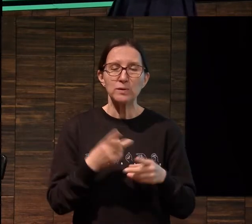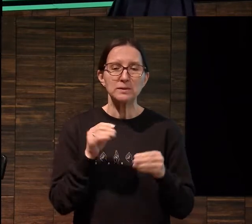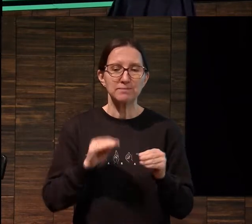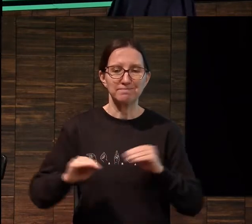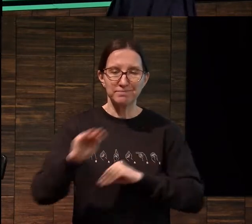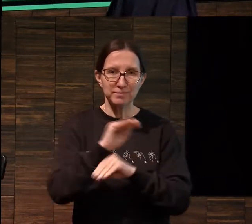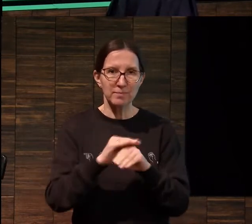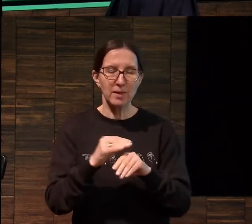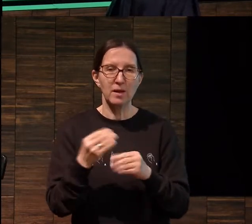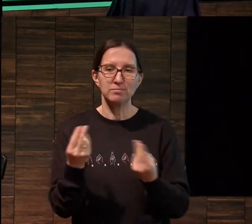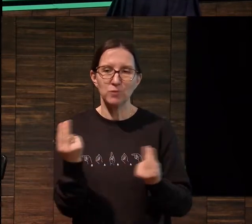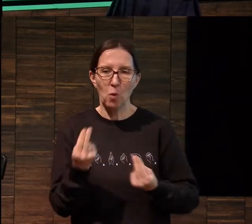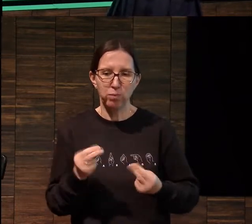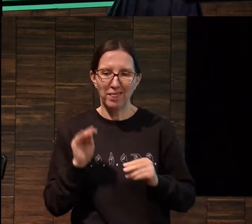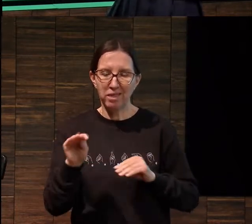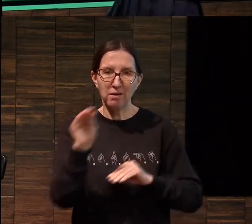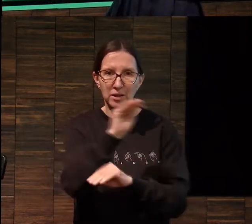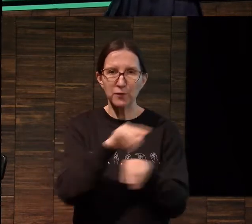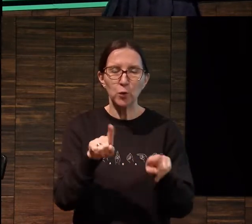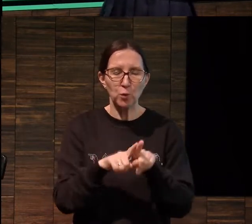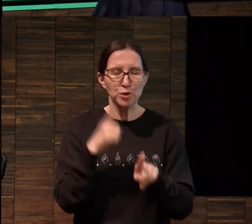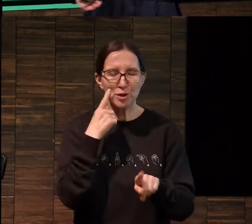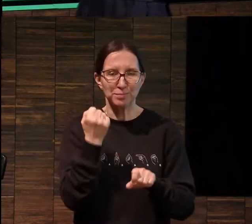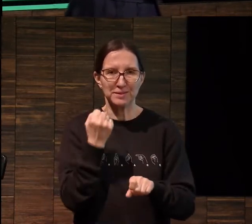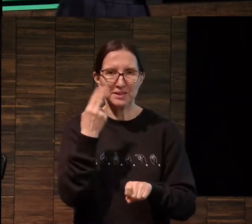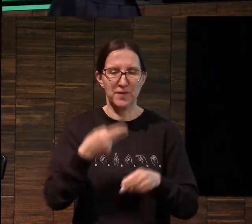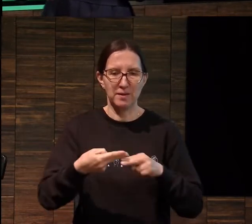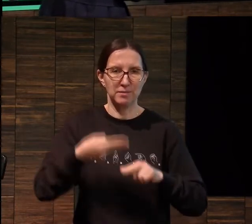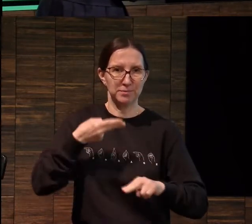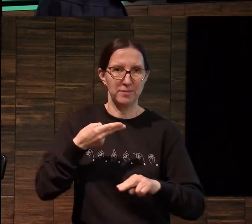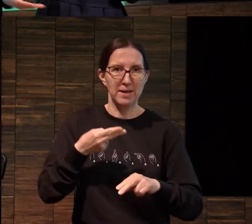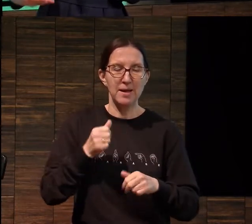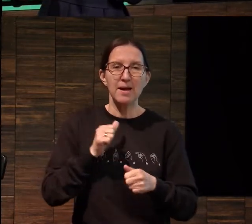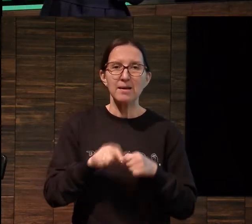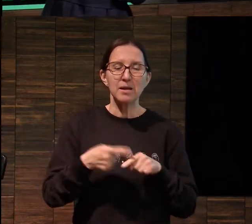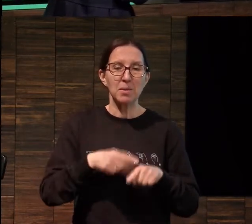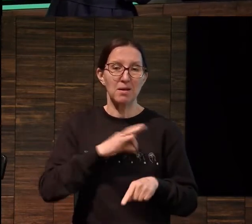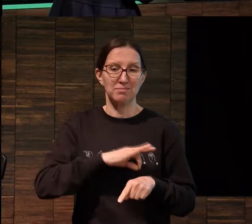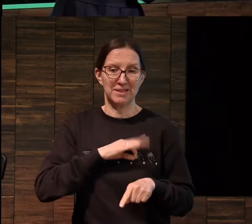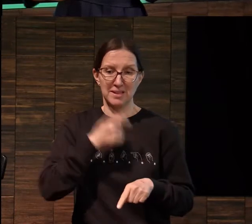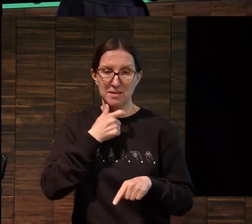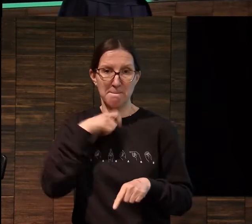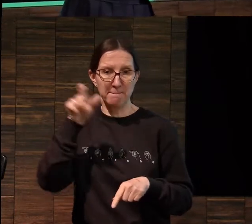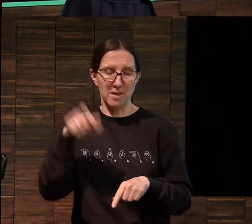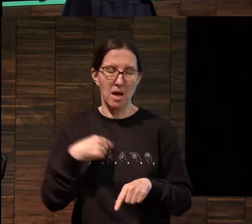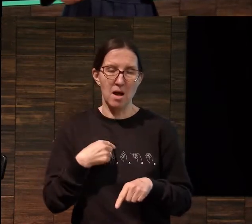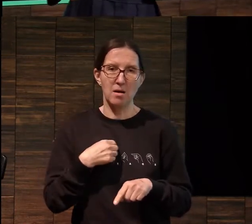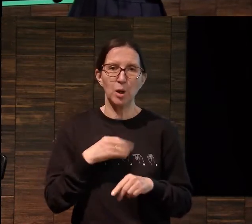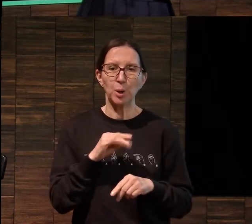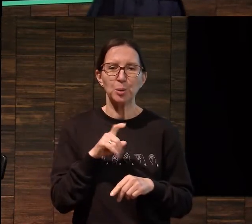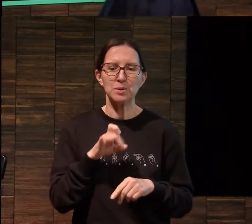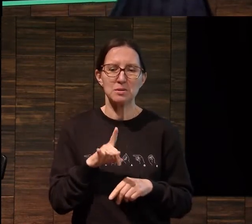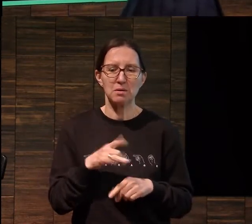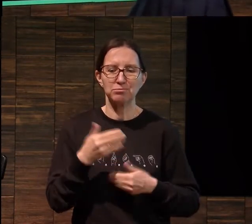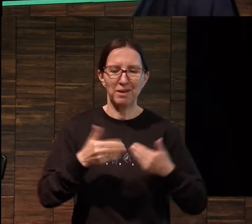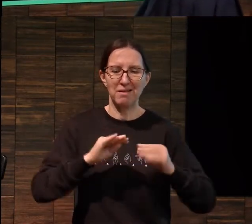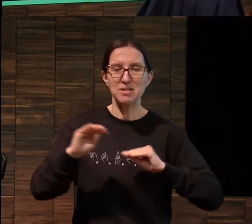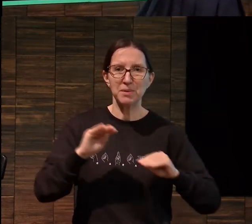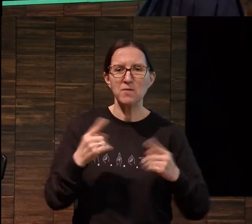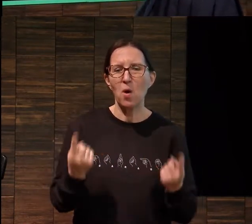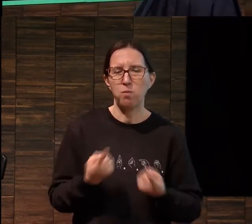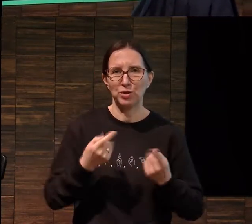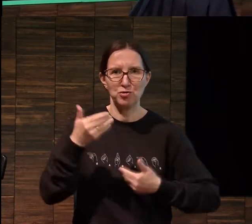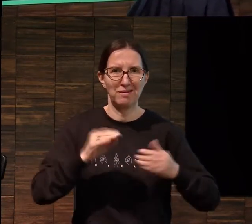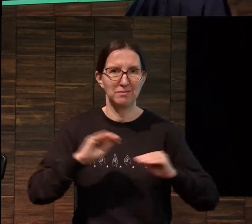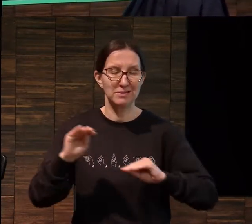but also for various objects on the page, because objects, from the point of view of everyday